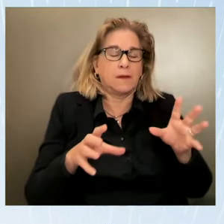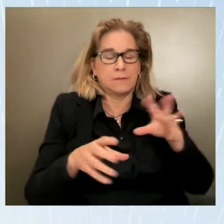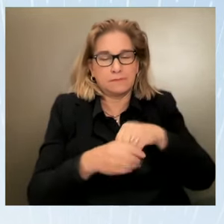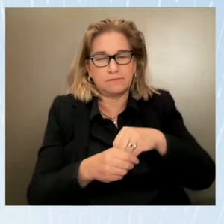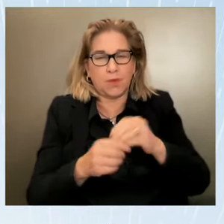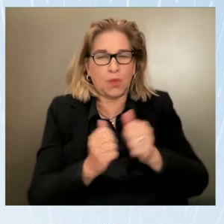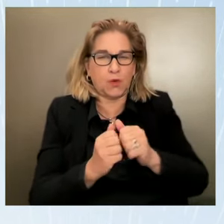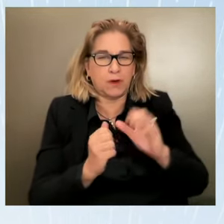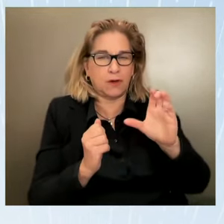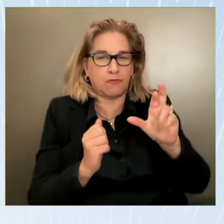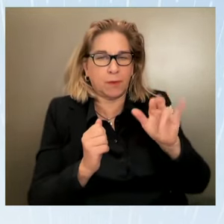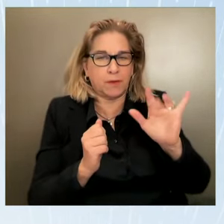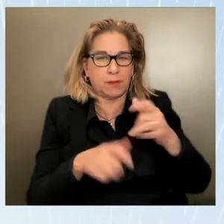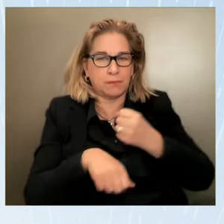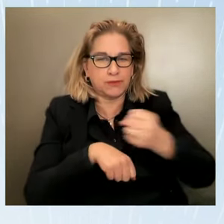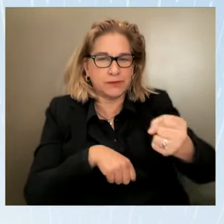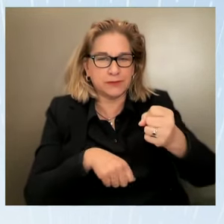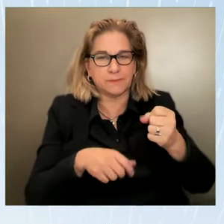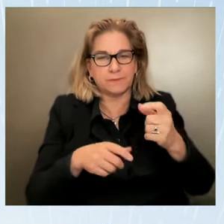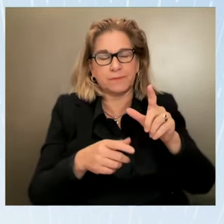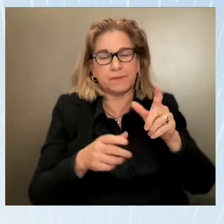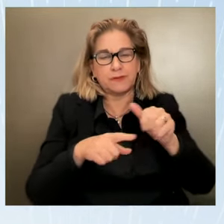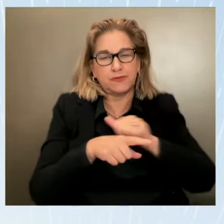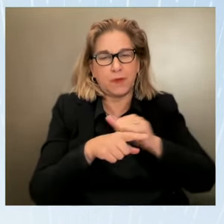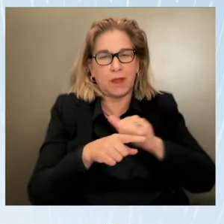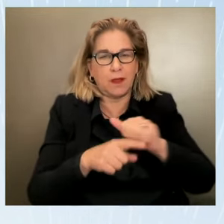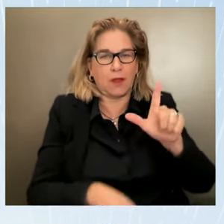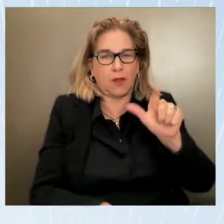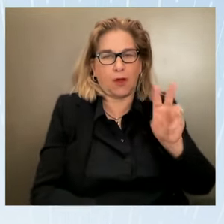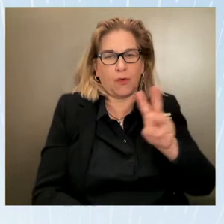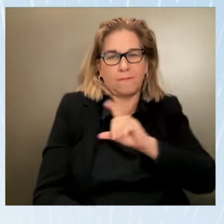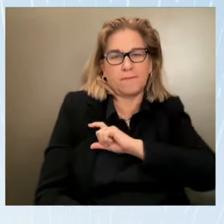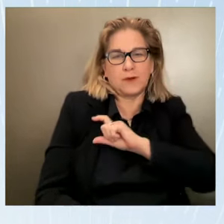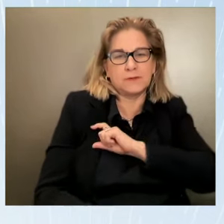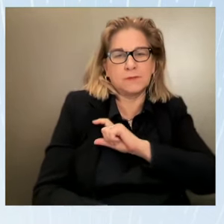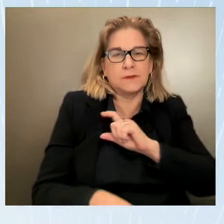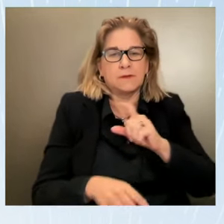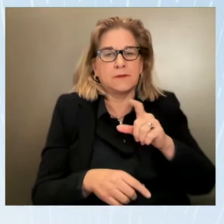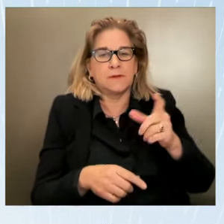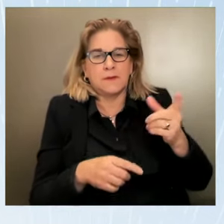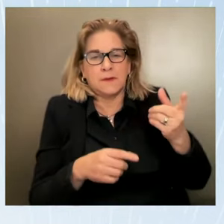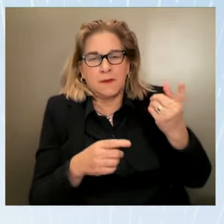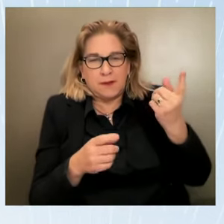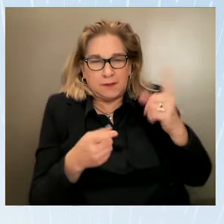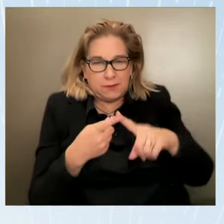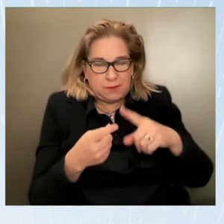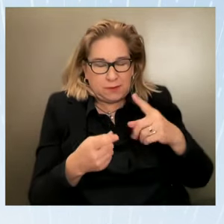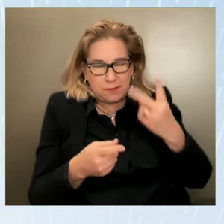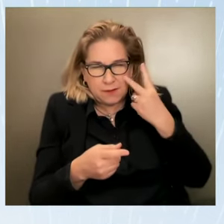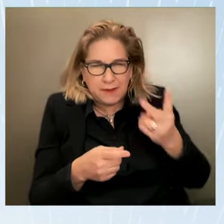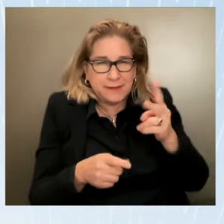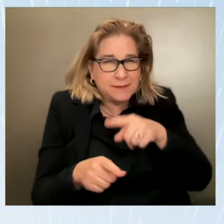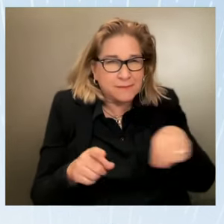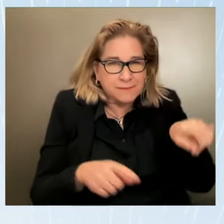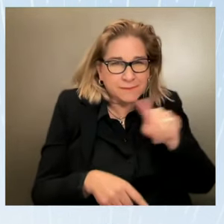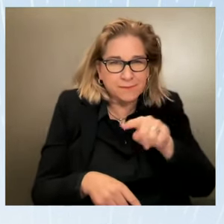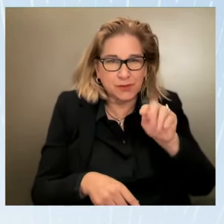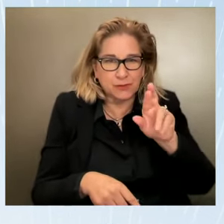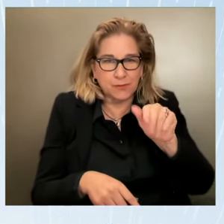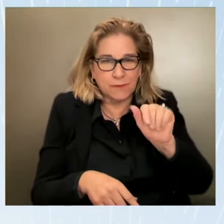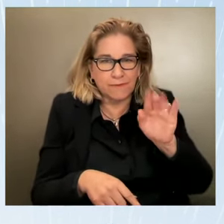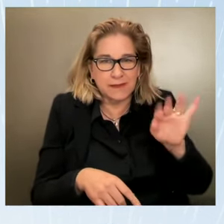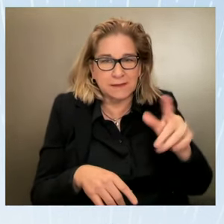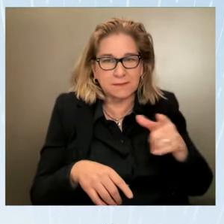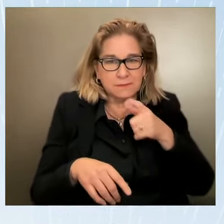look for signs that someone may have been subjected to trafficking. And they offer an app, Be More Safe, to